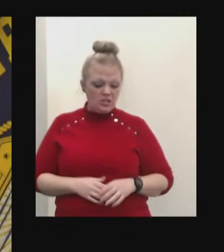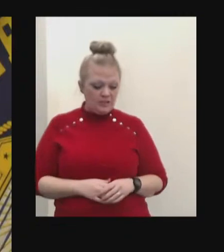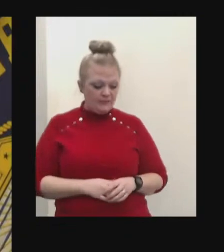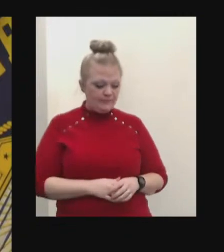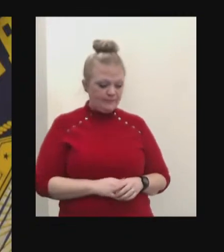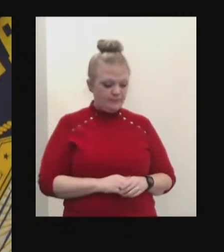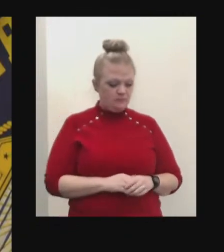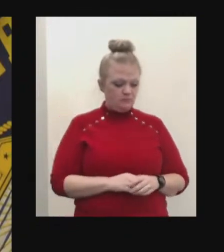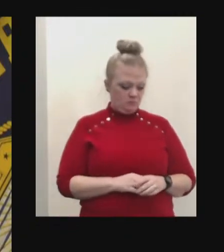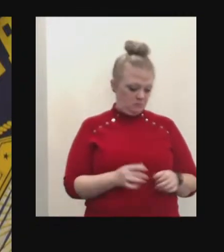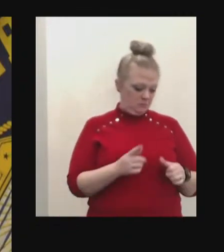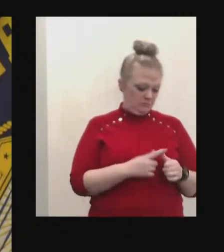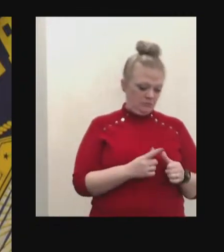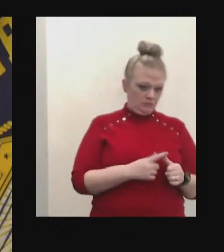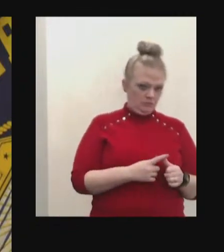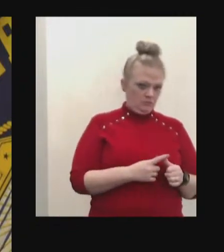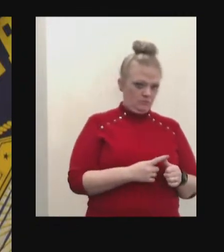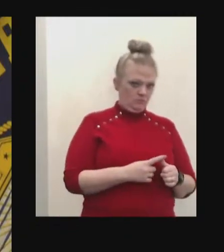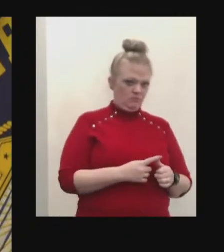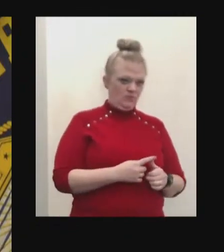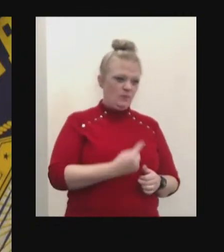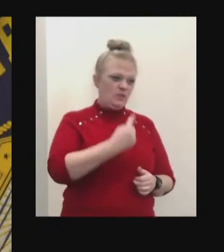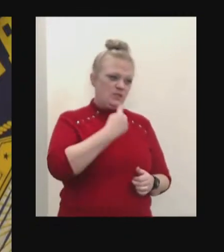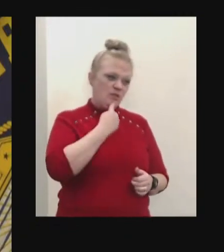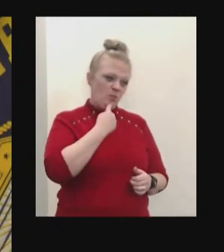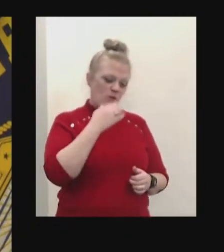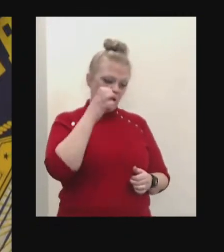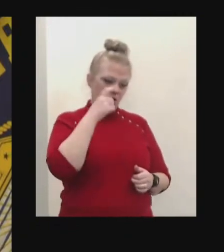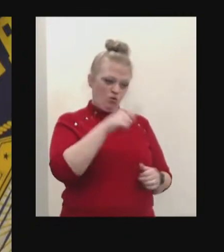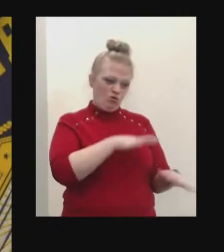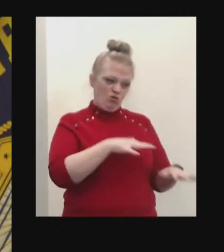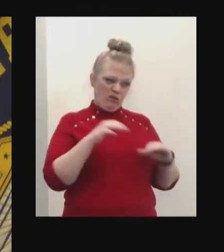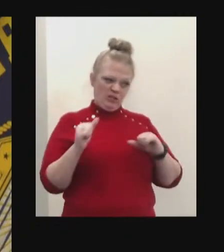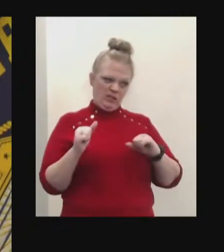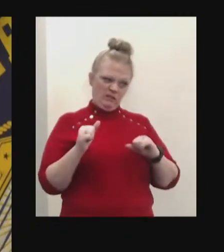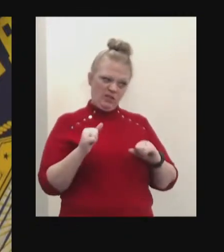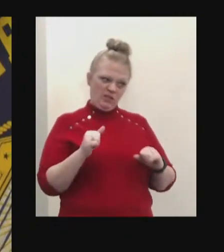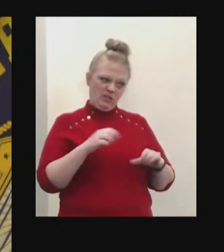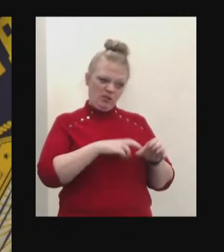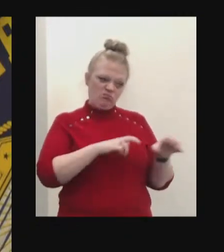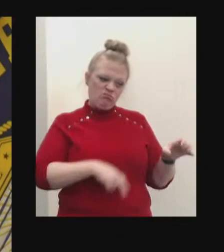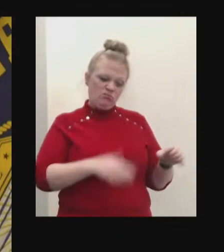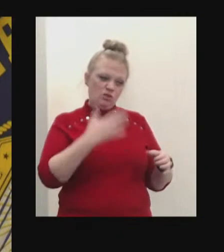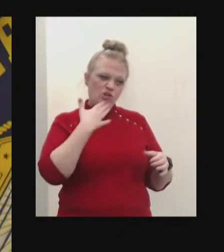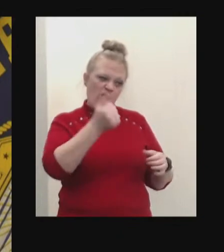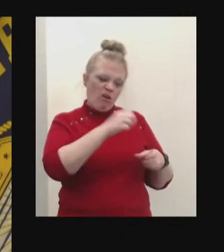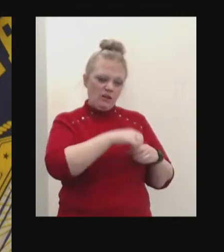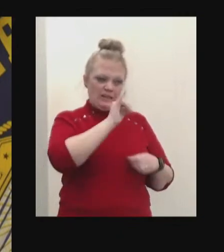Well, first off, Steve, I was disappointed to hear you're leaving the market, so good luck in Indianapolis.